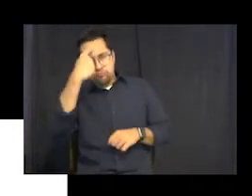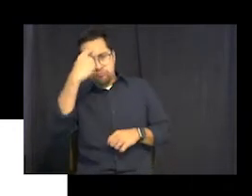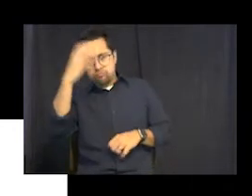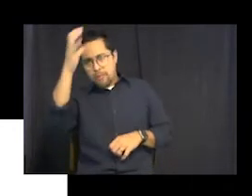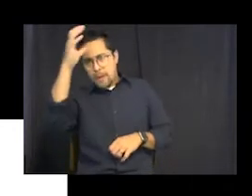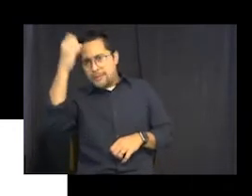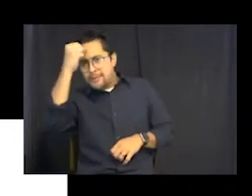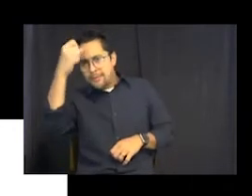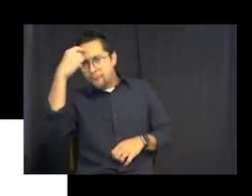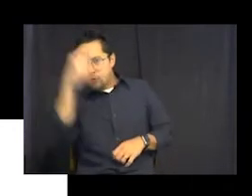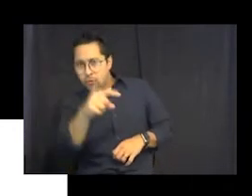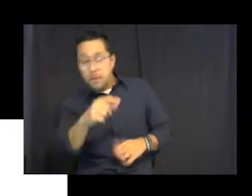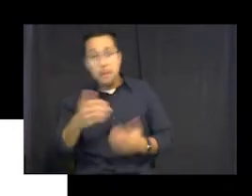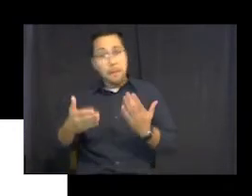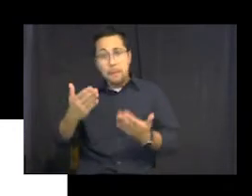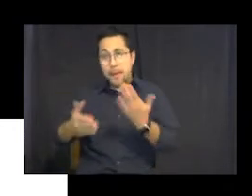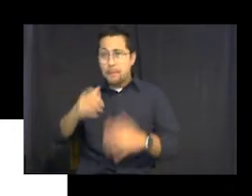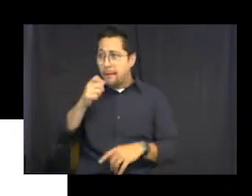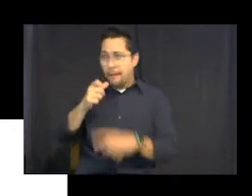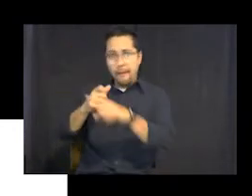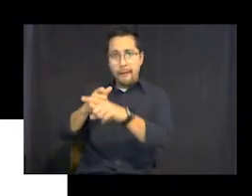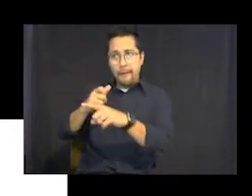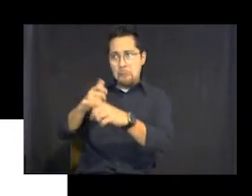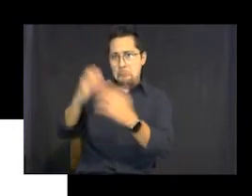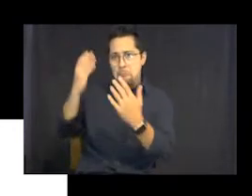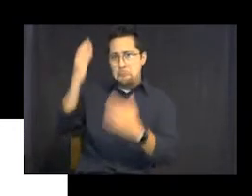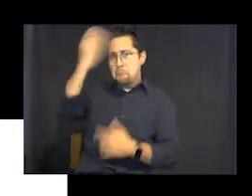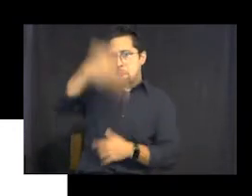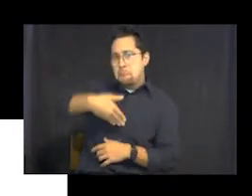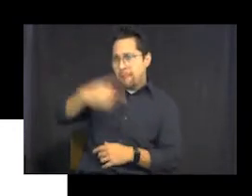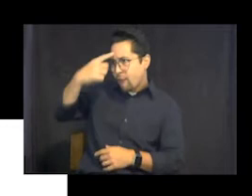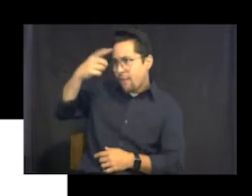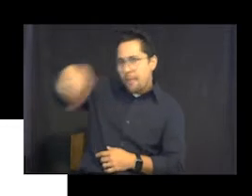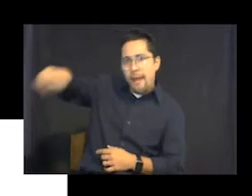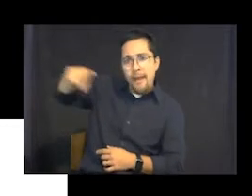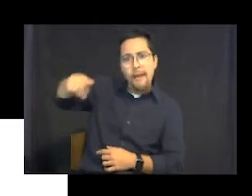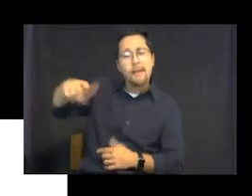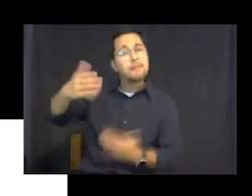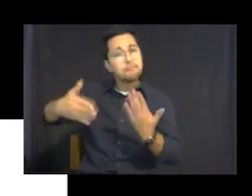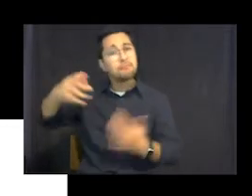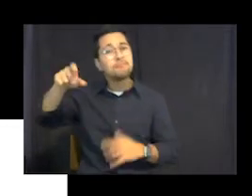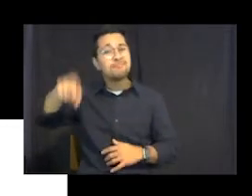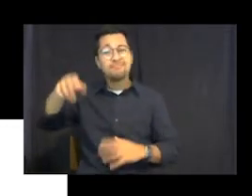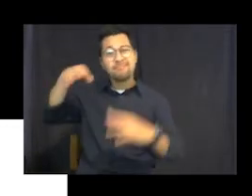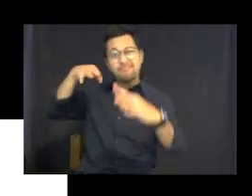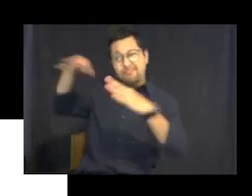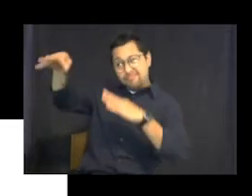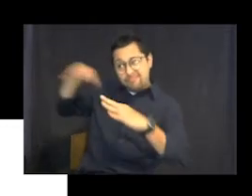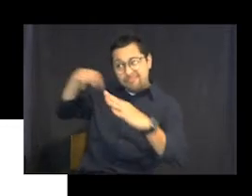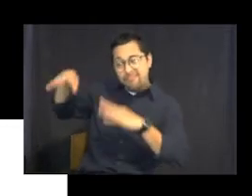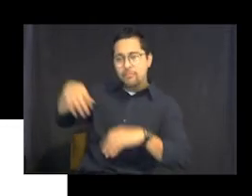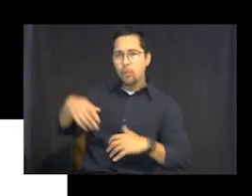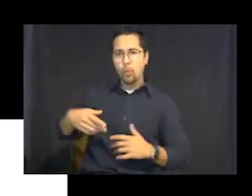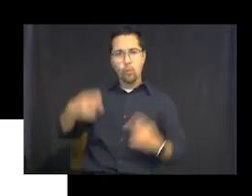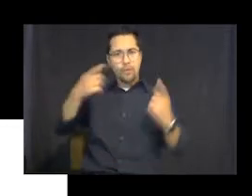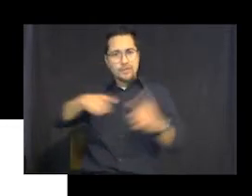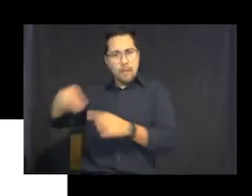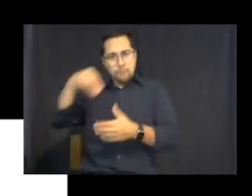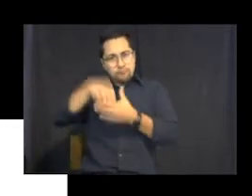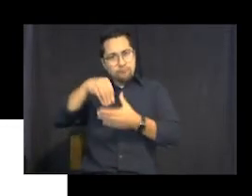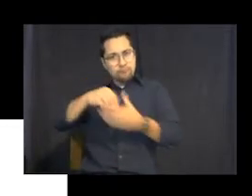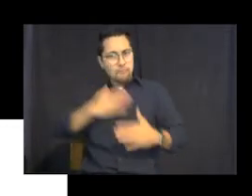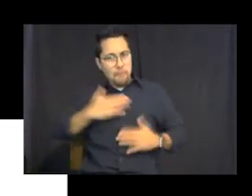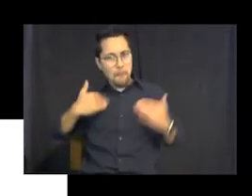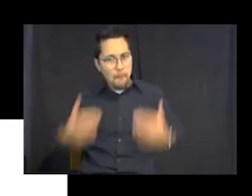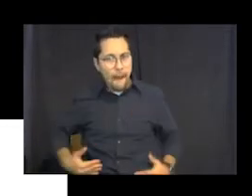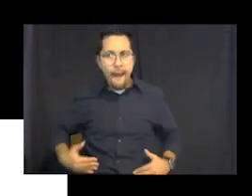you may not be common sense to the provider. You may need to explain to them what's going on inside your body to help them